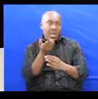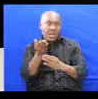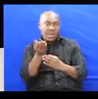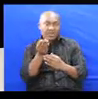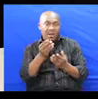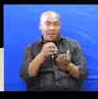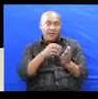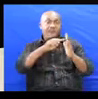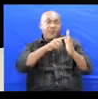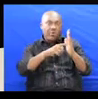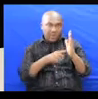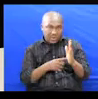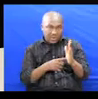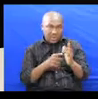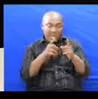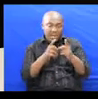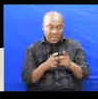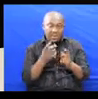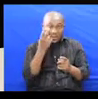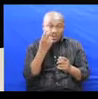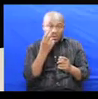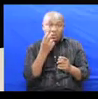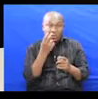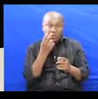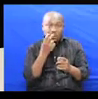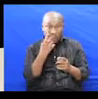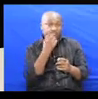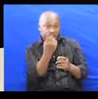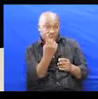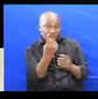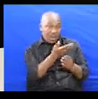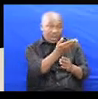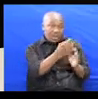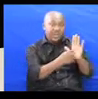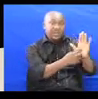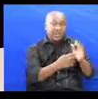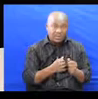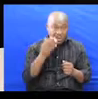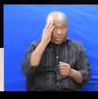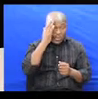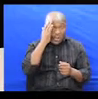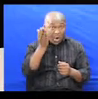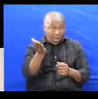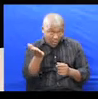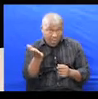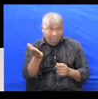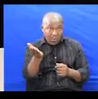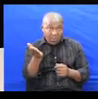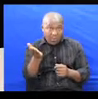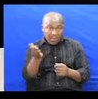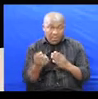then we'll see more examples on how to calculate molarity. We know that from